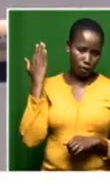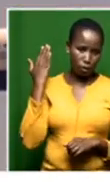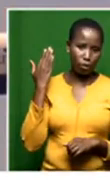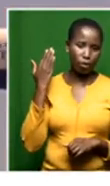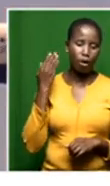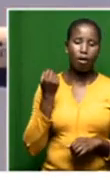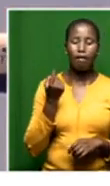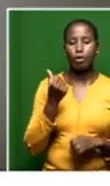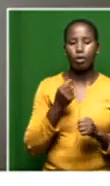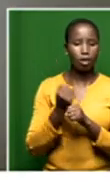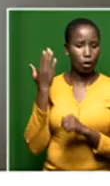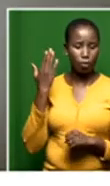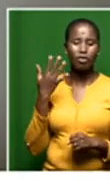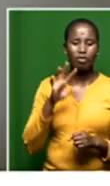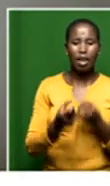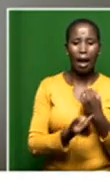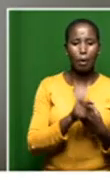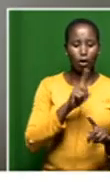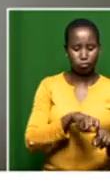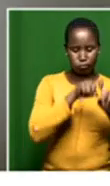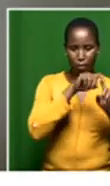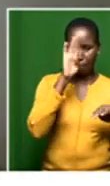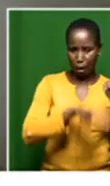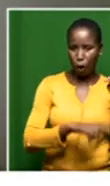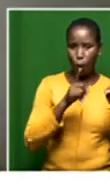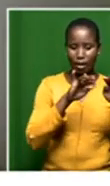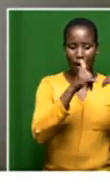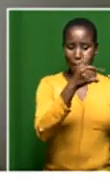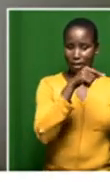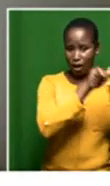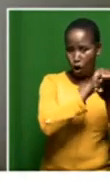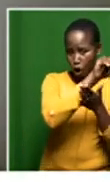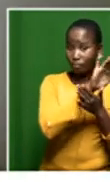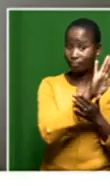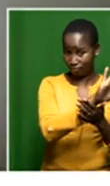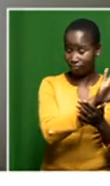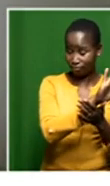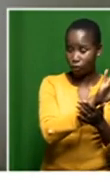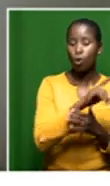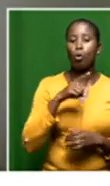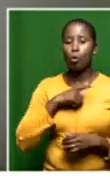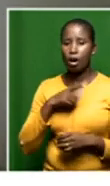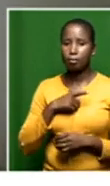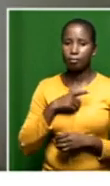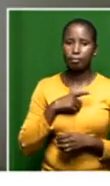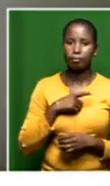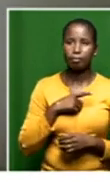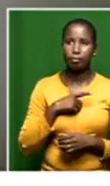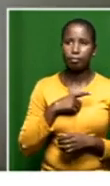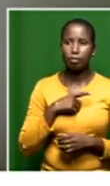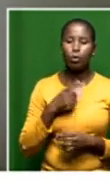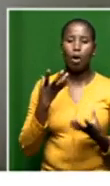couple of years, we would have grounded aircraft specifically. And that would be because there would be certain civil